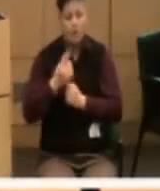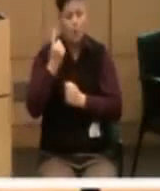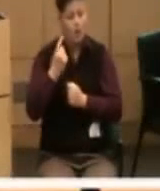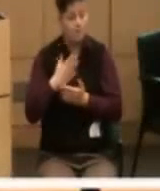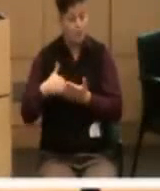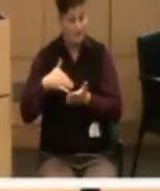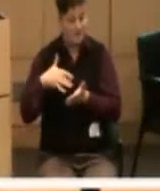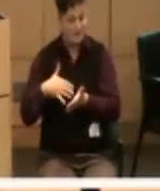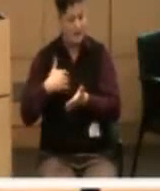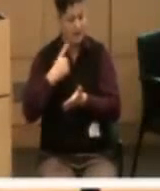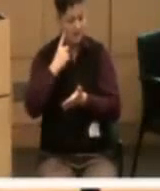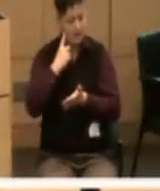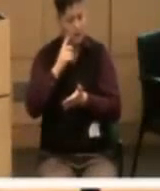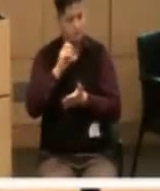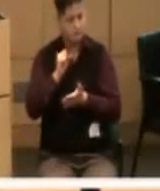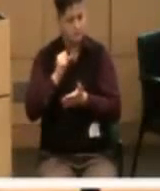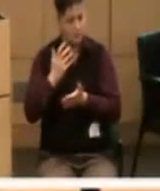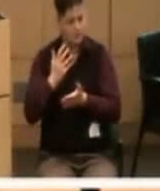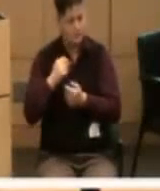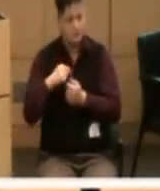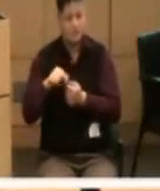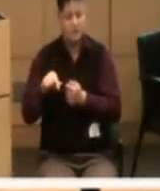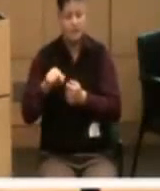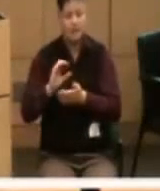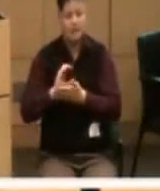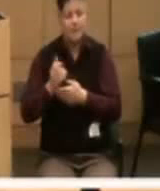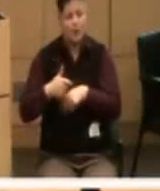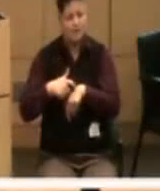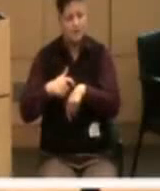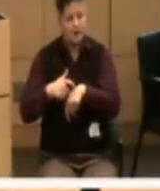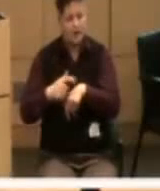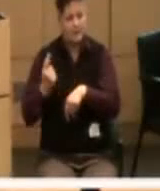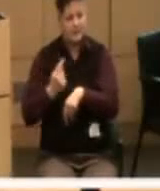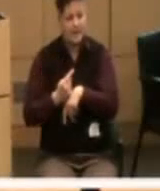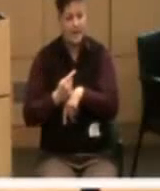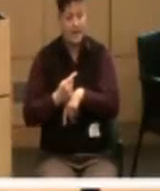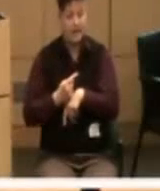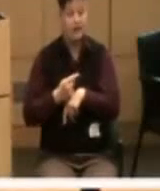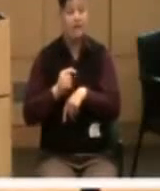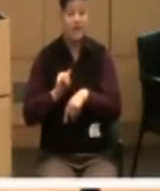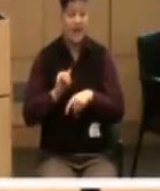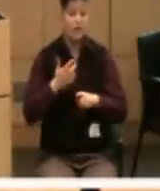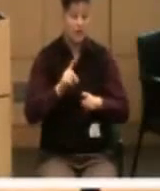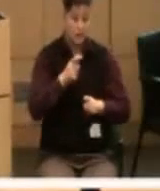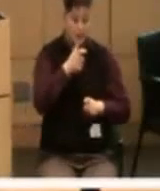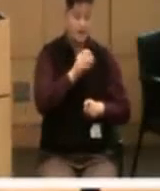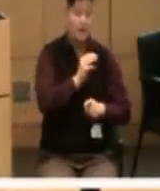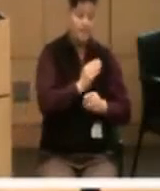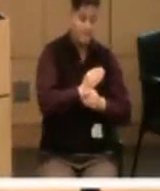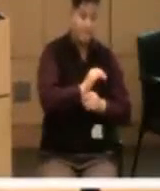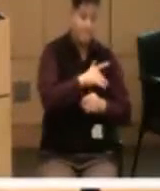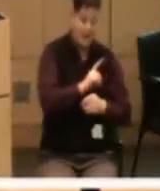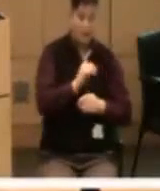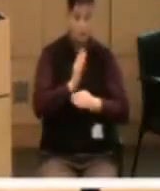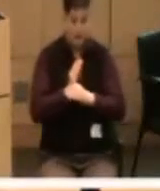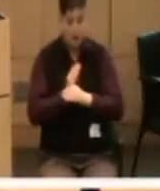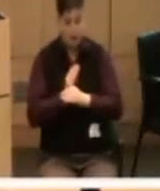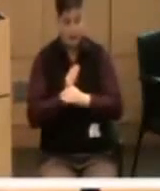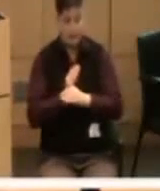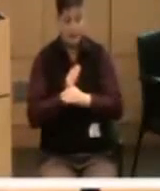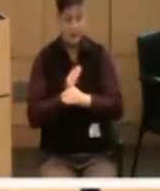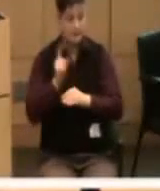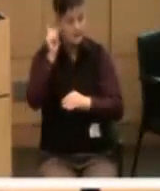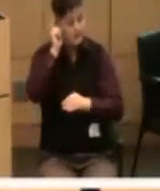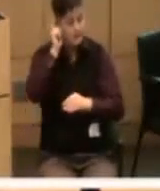is that the amount of time a day that a child with mild to moderate bilateral hearing loss wears a hearing aid is predictive. And